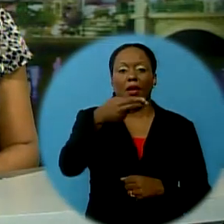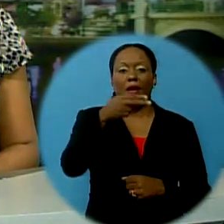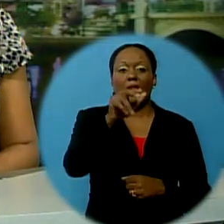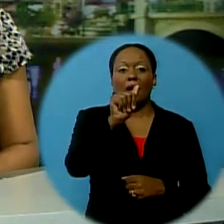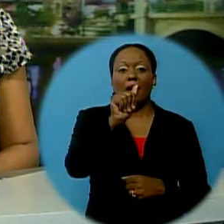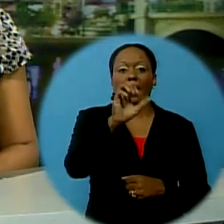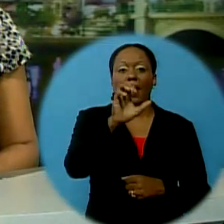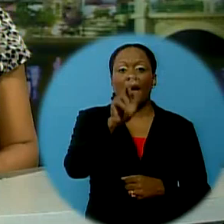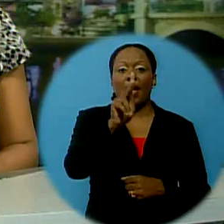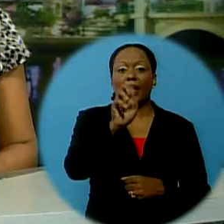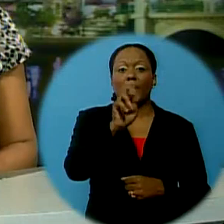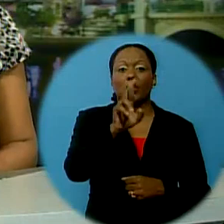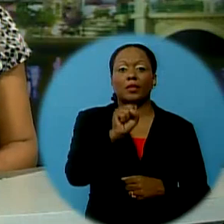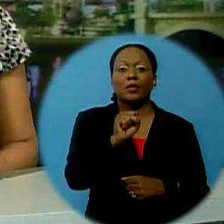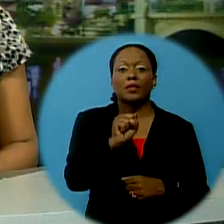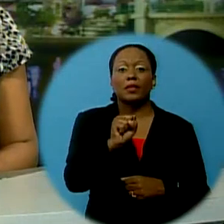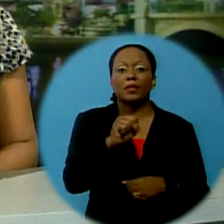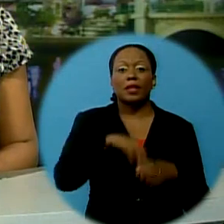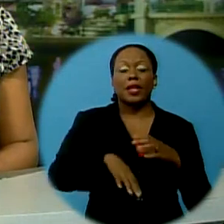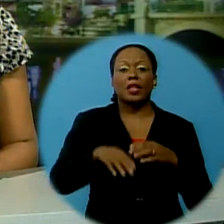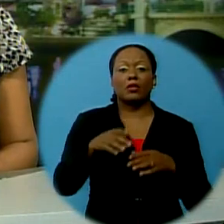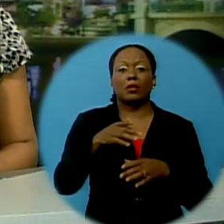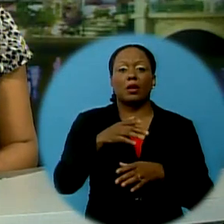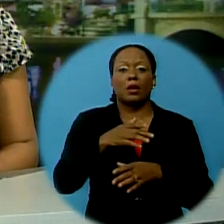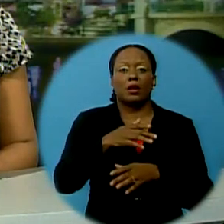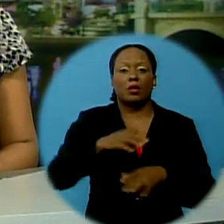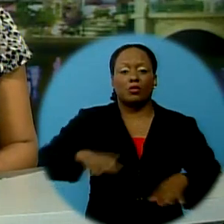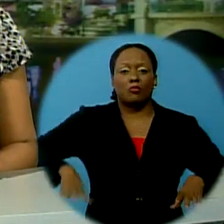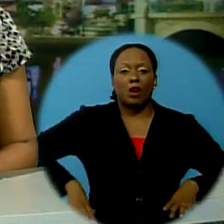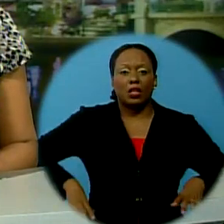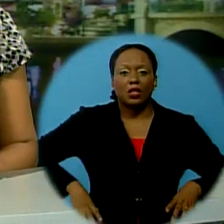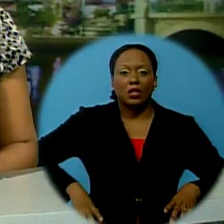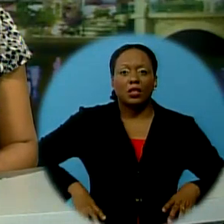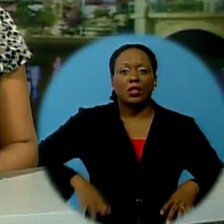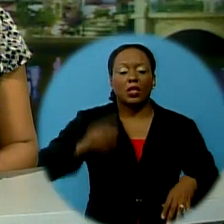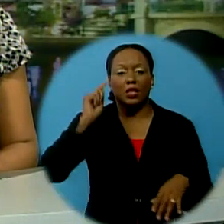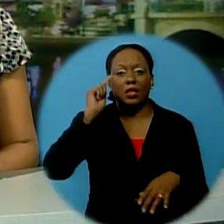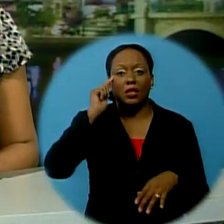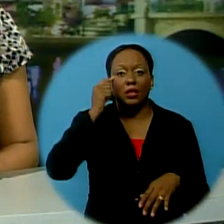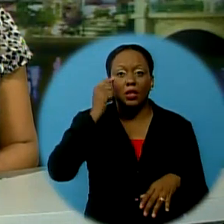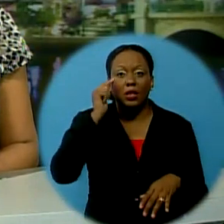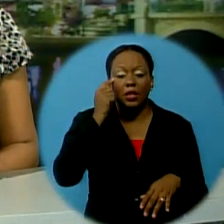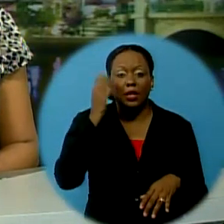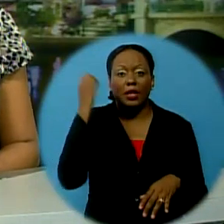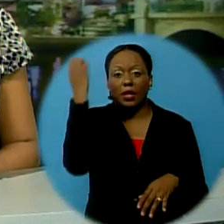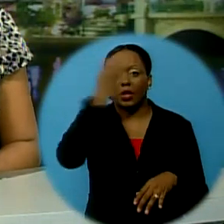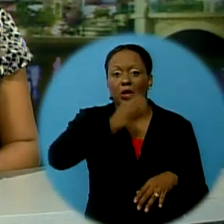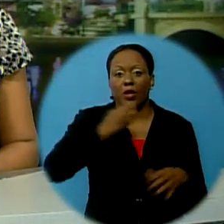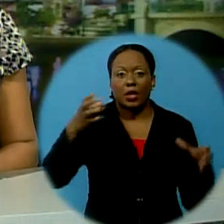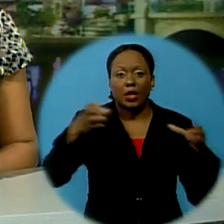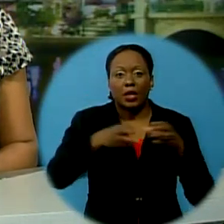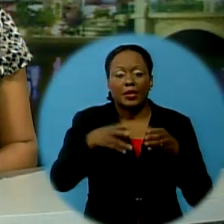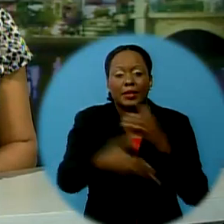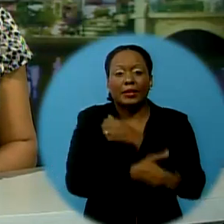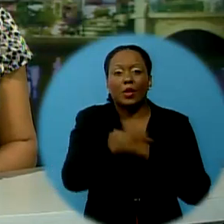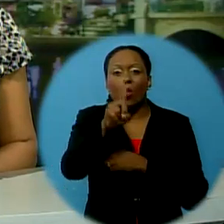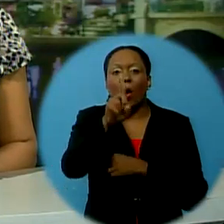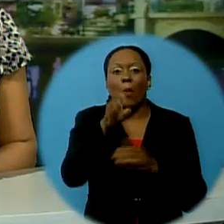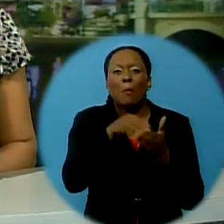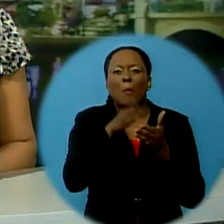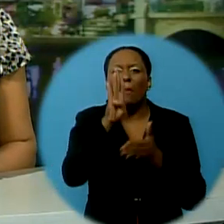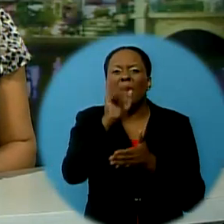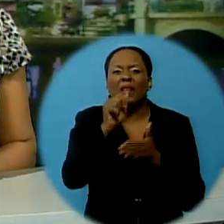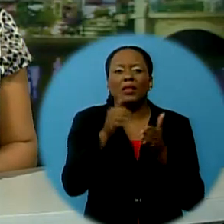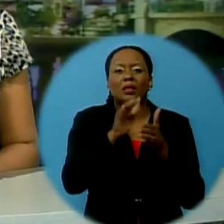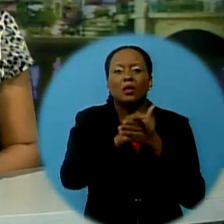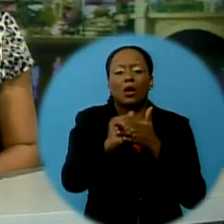in Russia, China, and Europe came together to steal an estimated $1 billion from 100 banks in